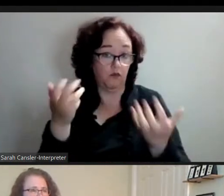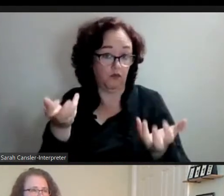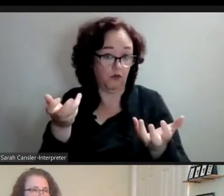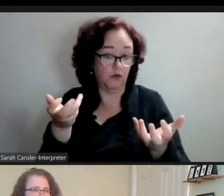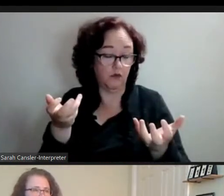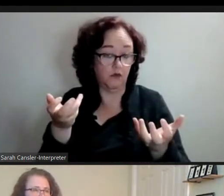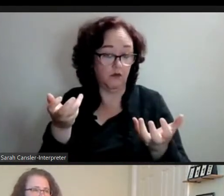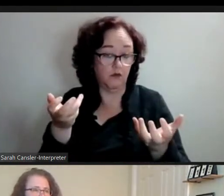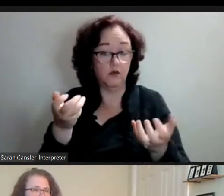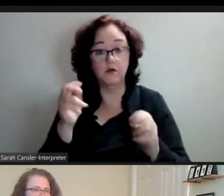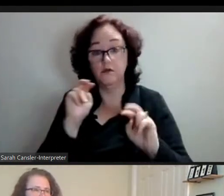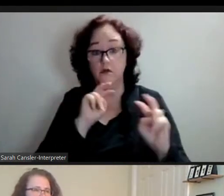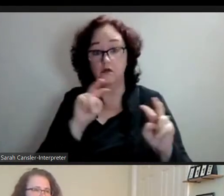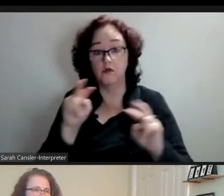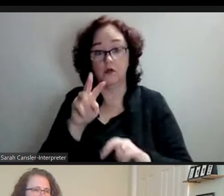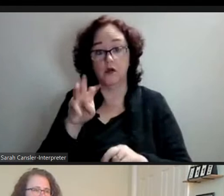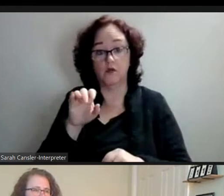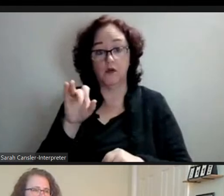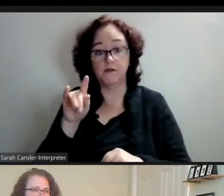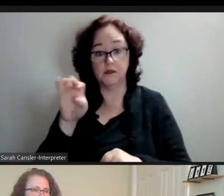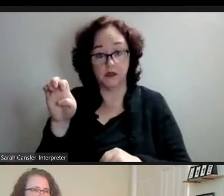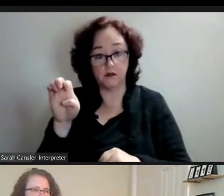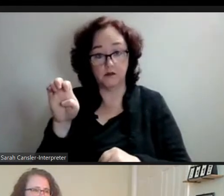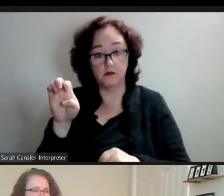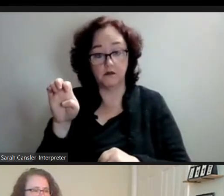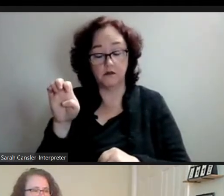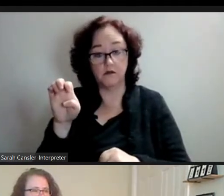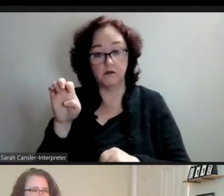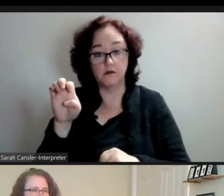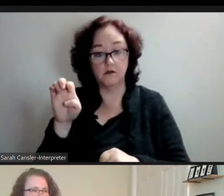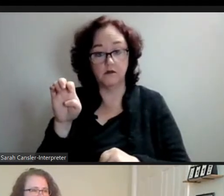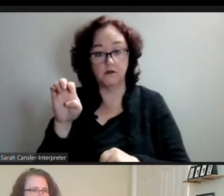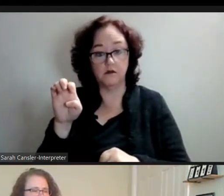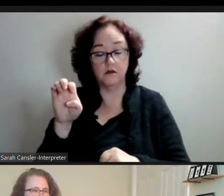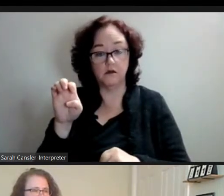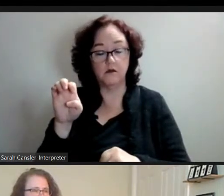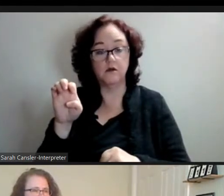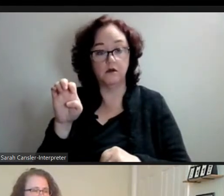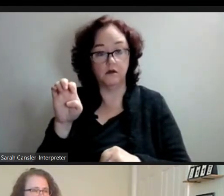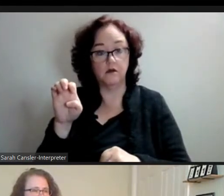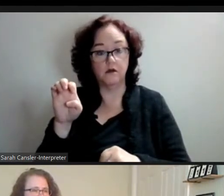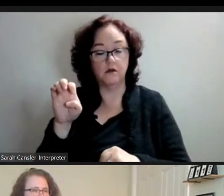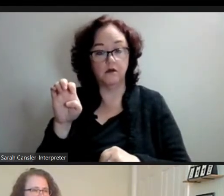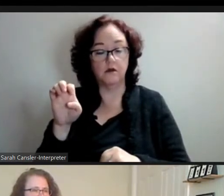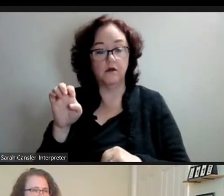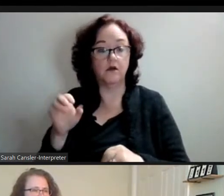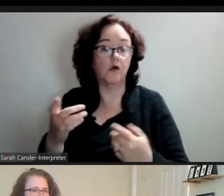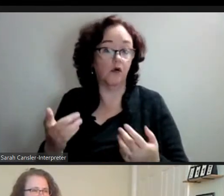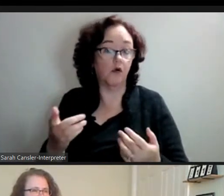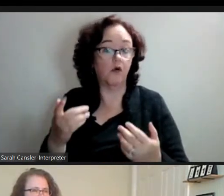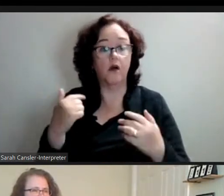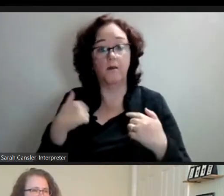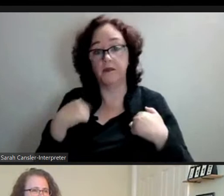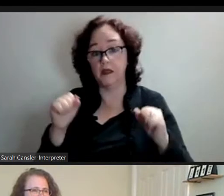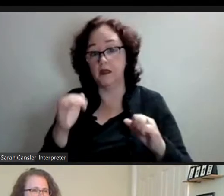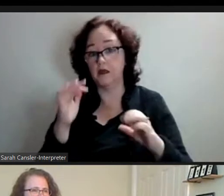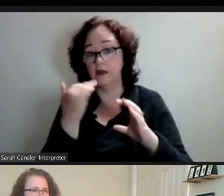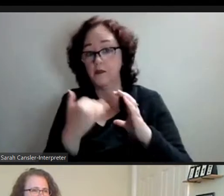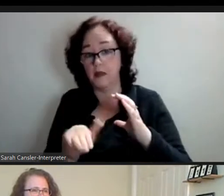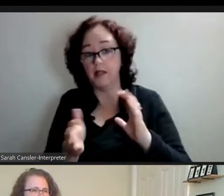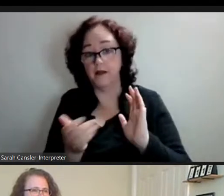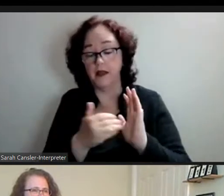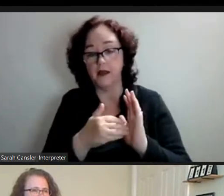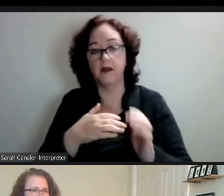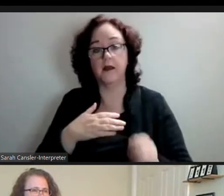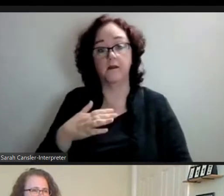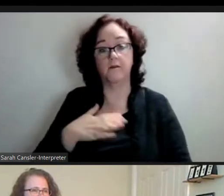our website and get the application, or also I can email you. Again, my email is